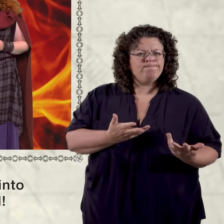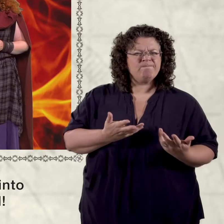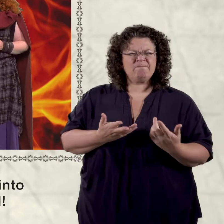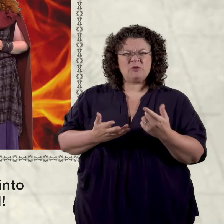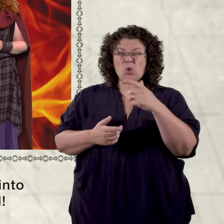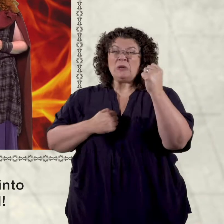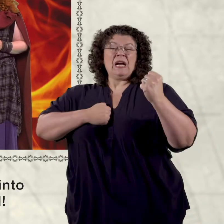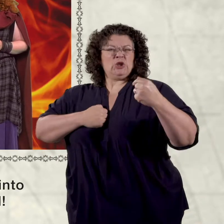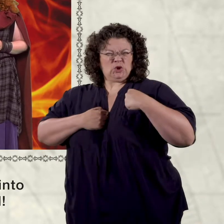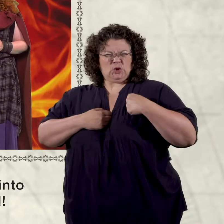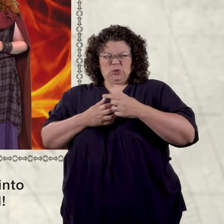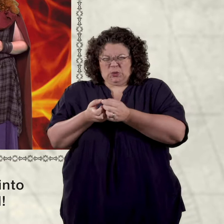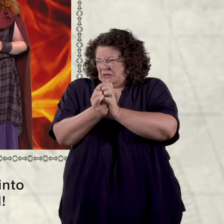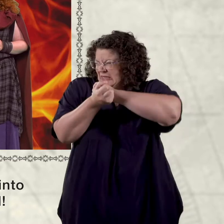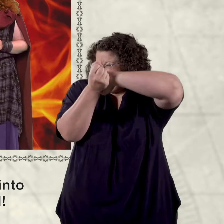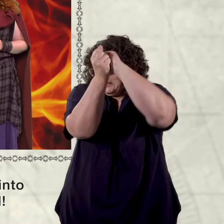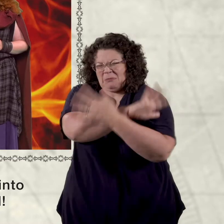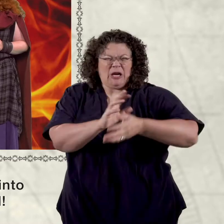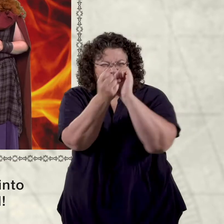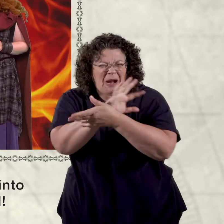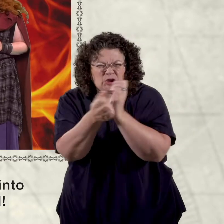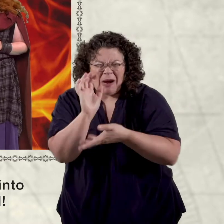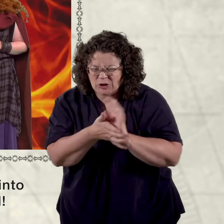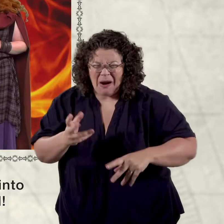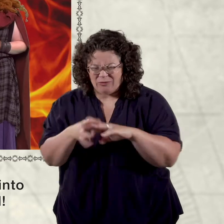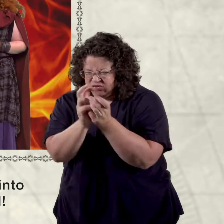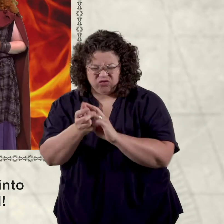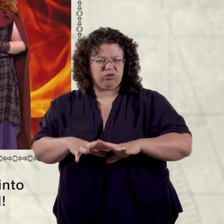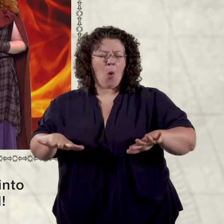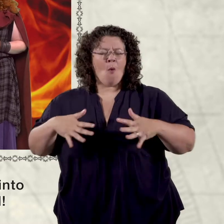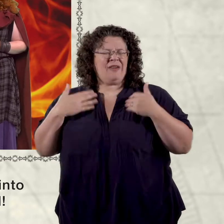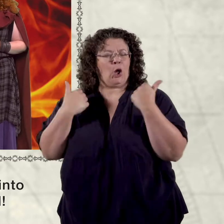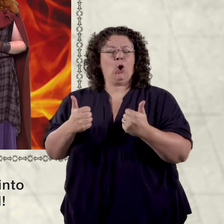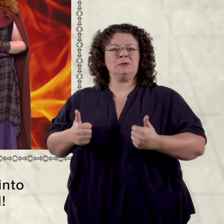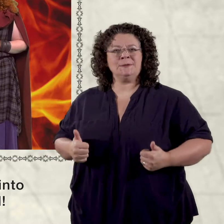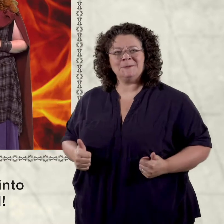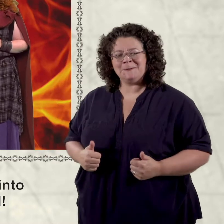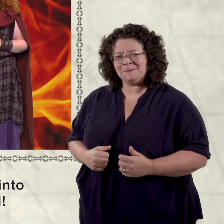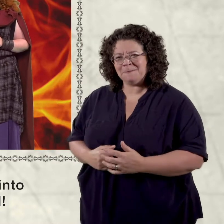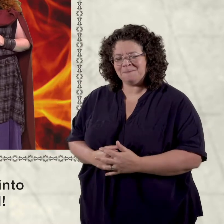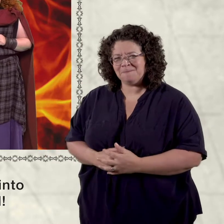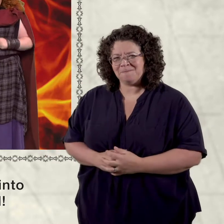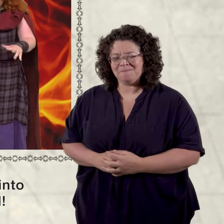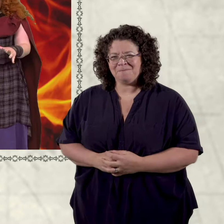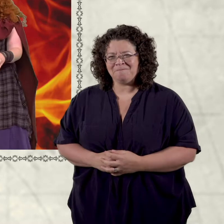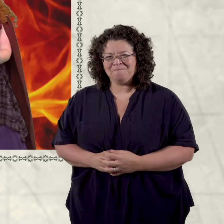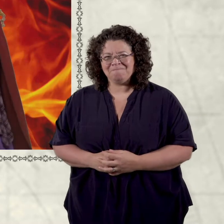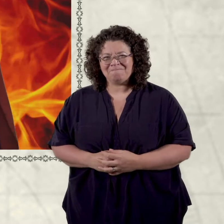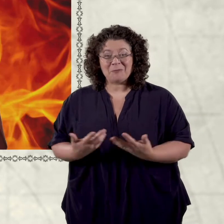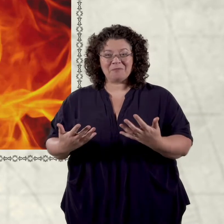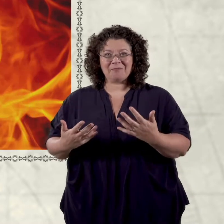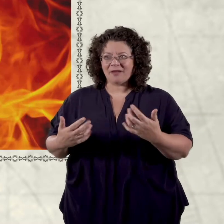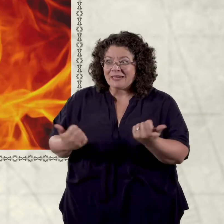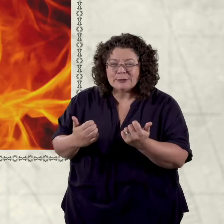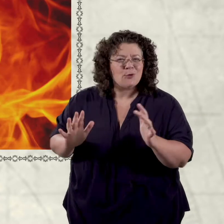of Claudius into tiny pieces. And oh, it felt good. But on,